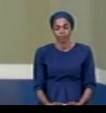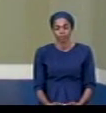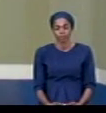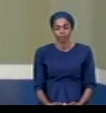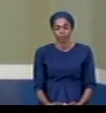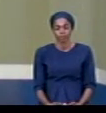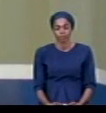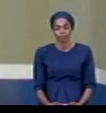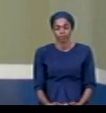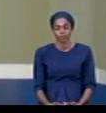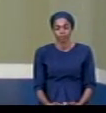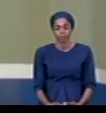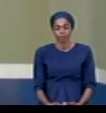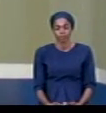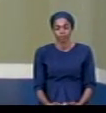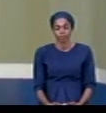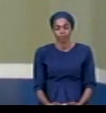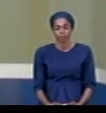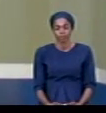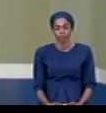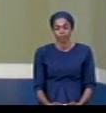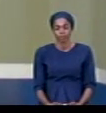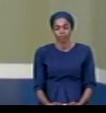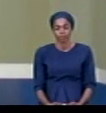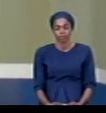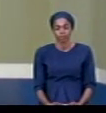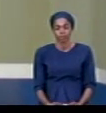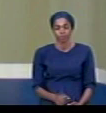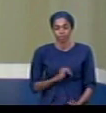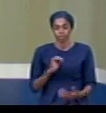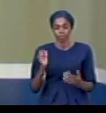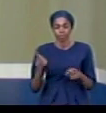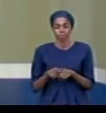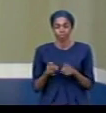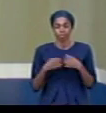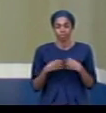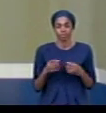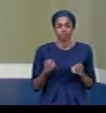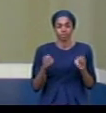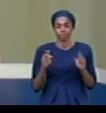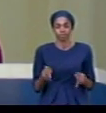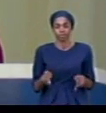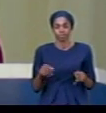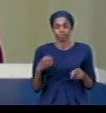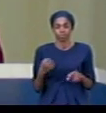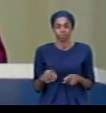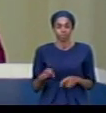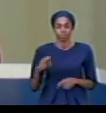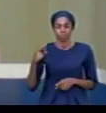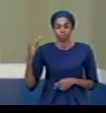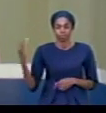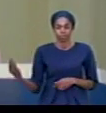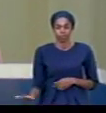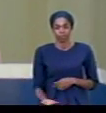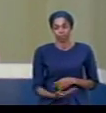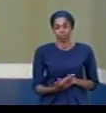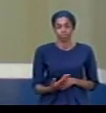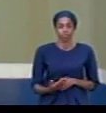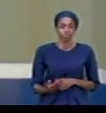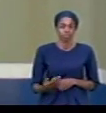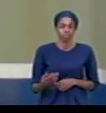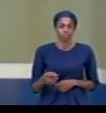have the pleasure of welcoming our Commissioner of Police, Niger